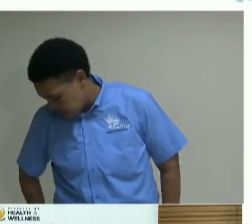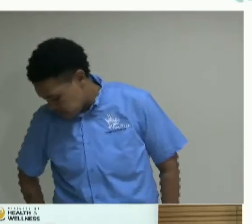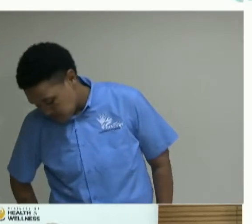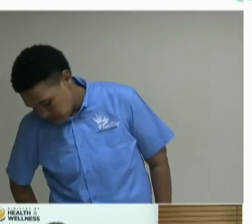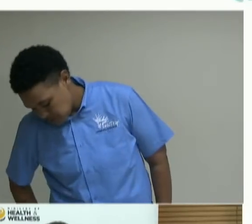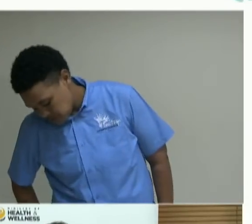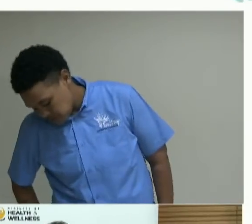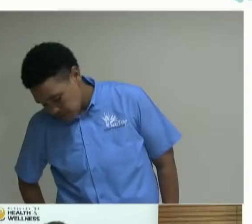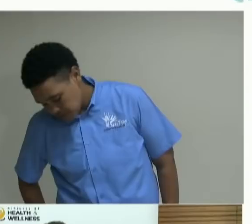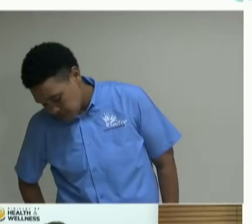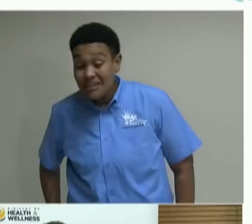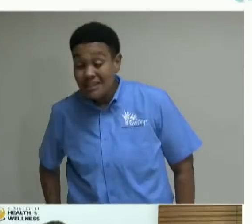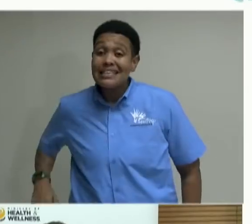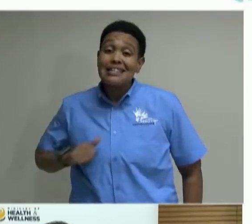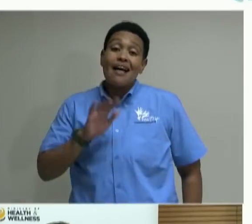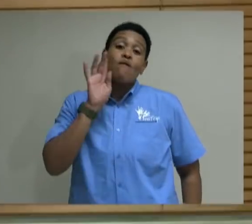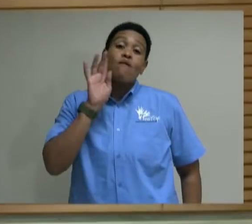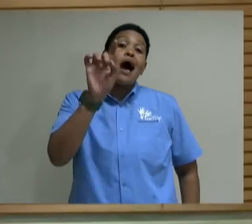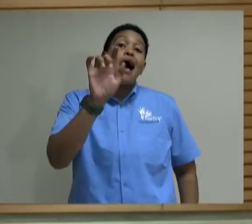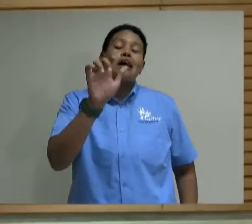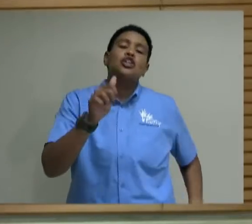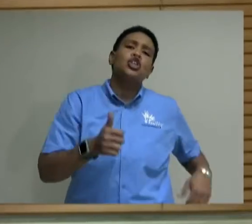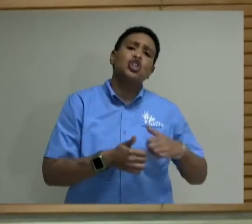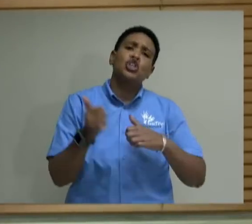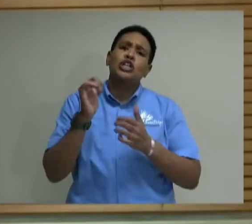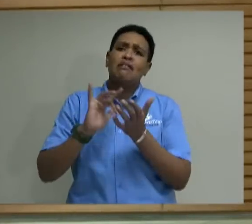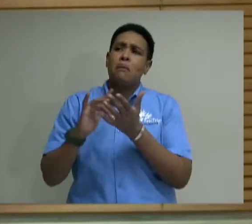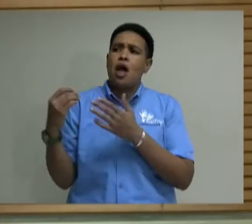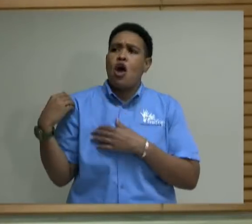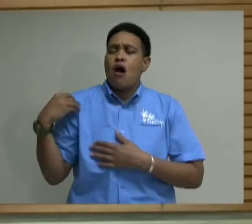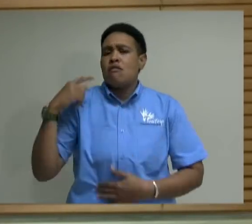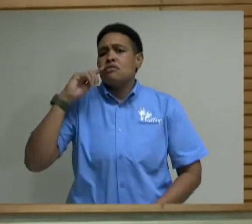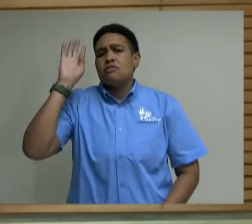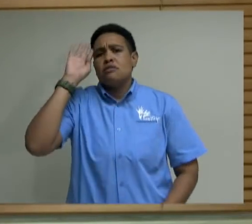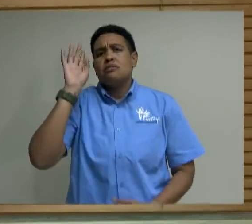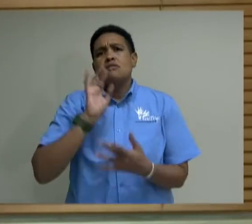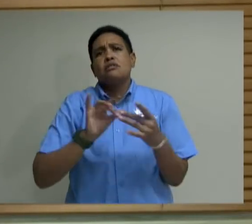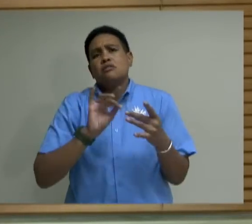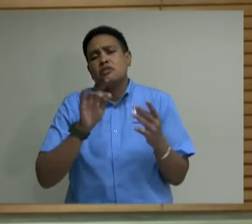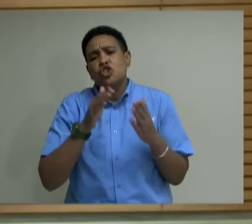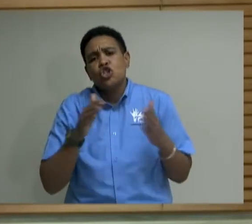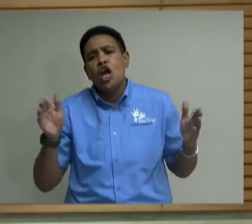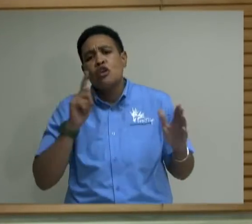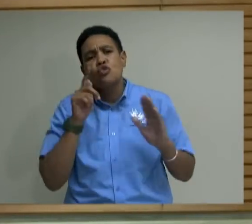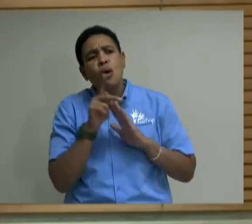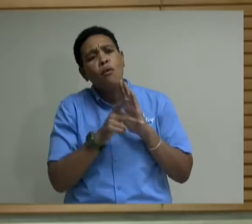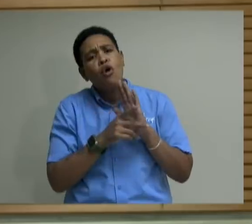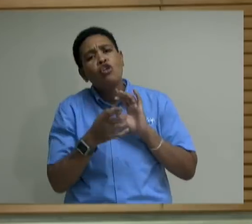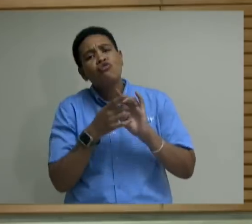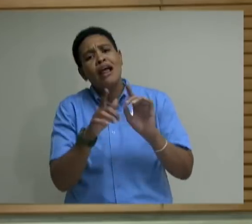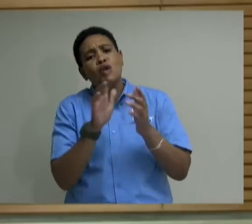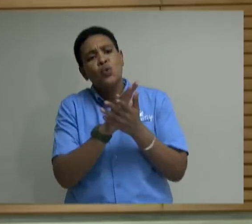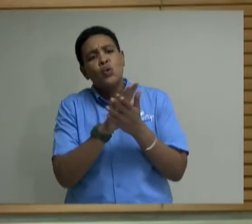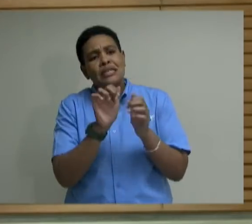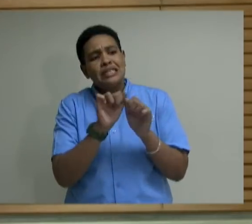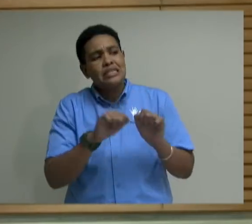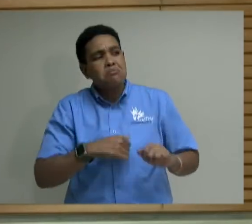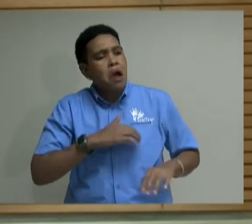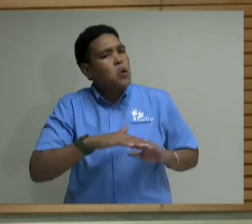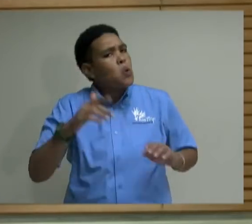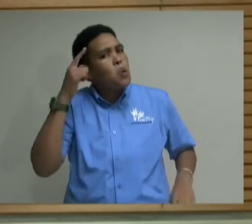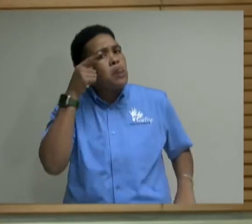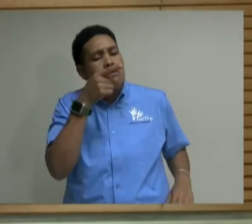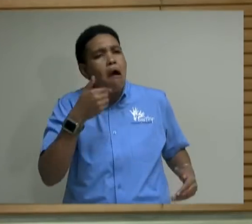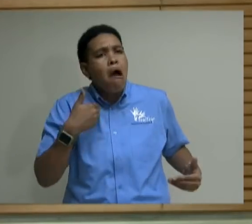All right, I'm just going to ask the CMO to speak generally to the protocols around the school system. I don't think she has before